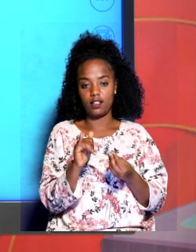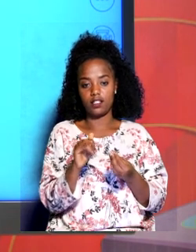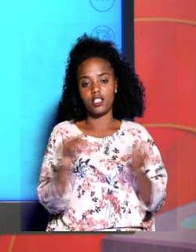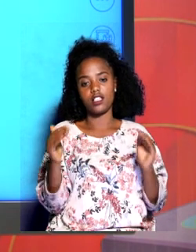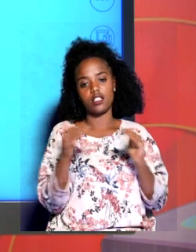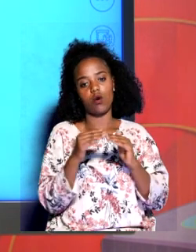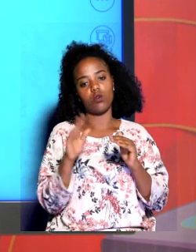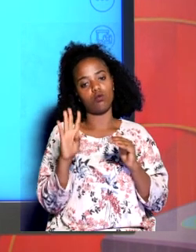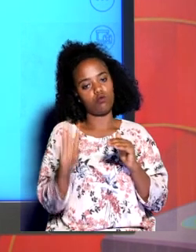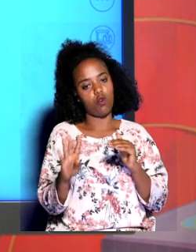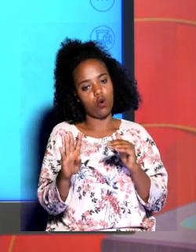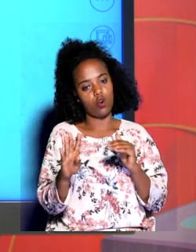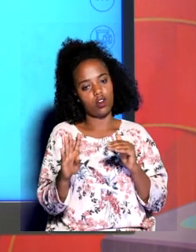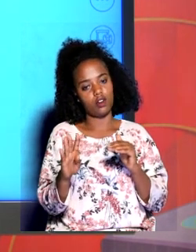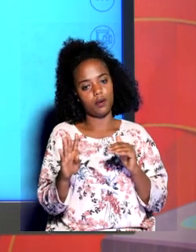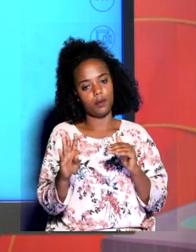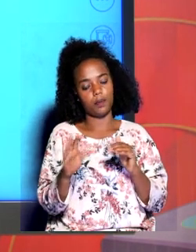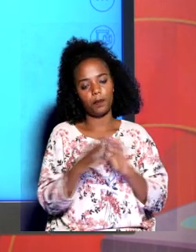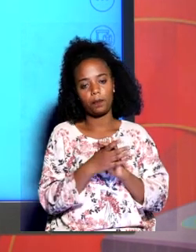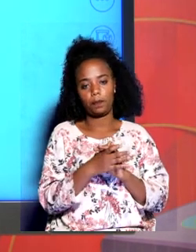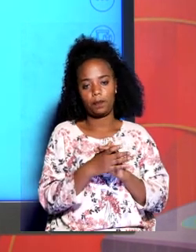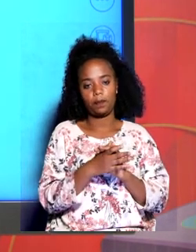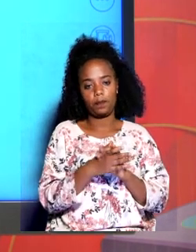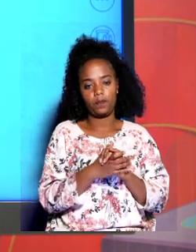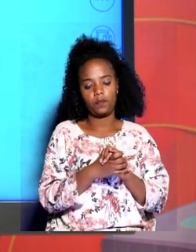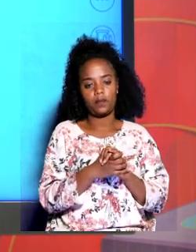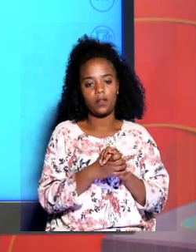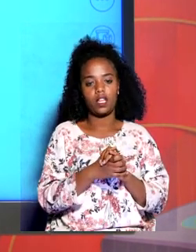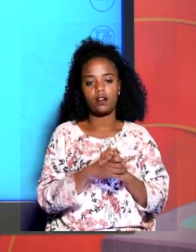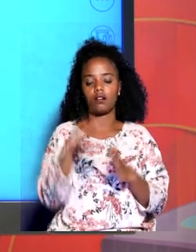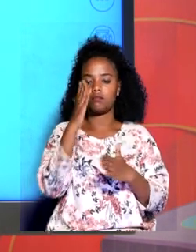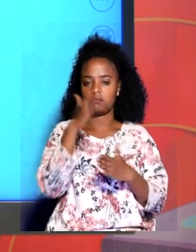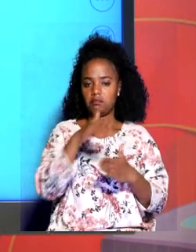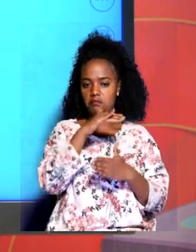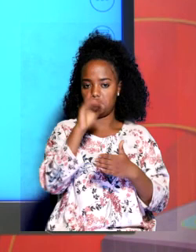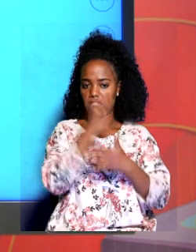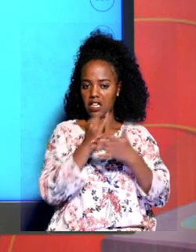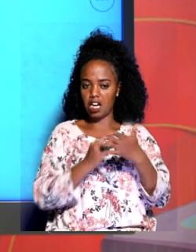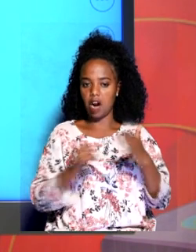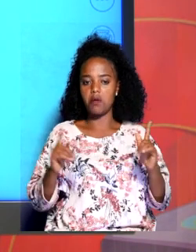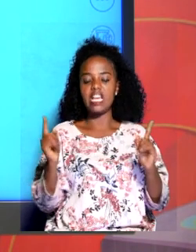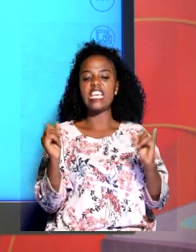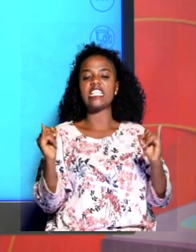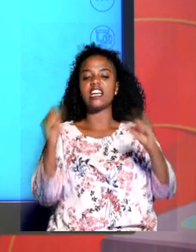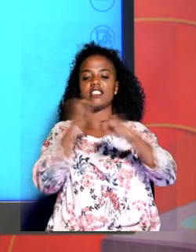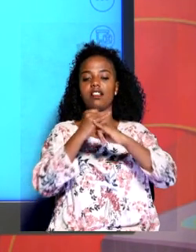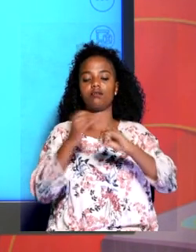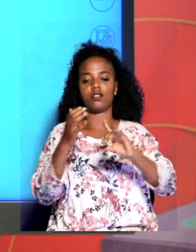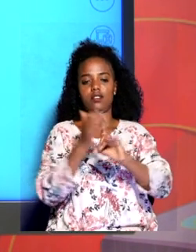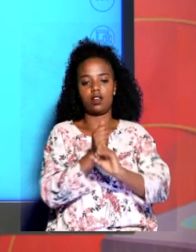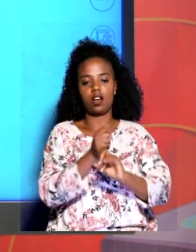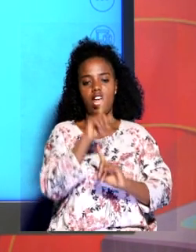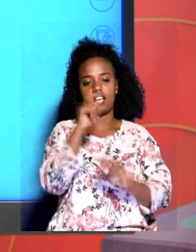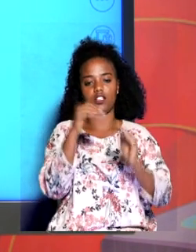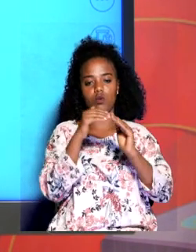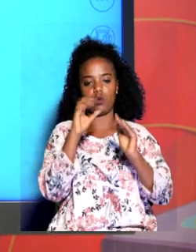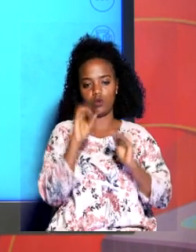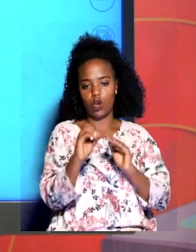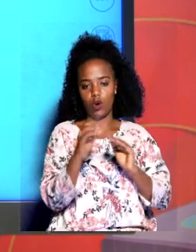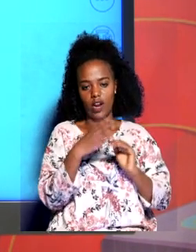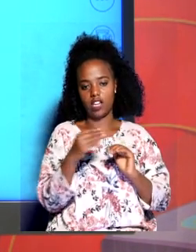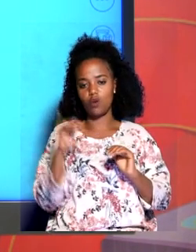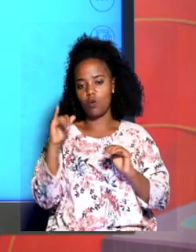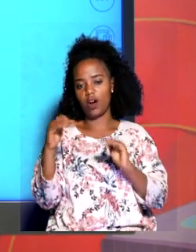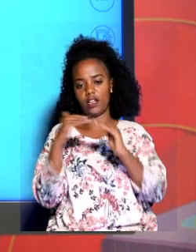is equal to 4, and to draw a graph, simply take the intercepts only when x is 0 and when y is